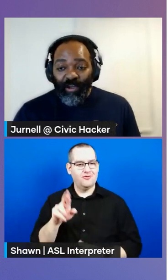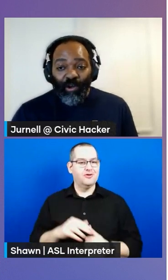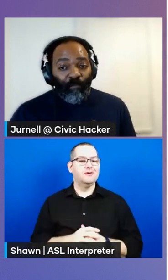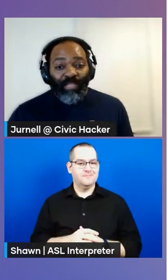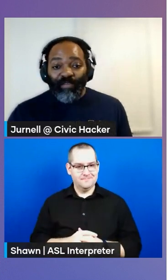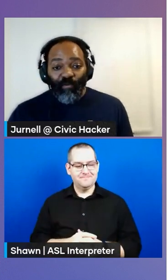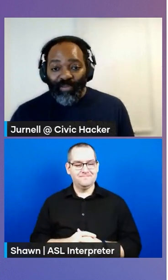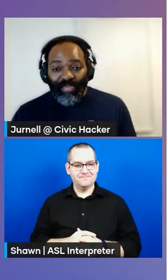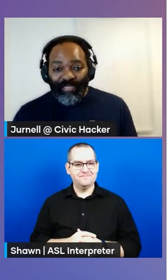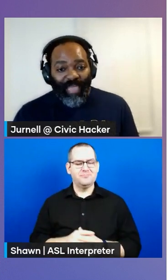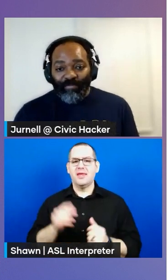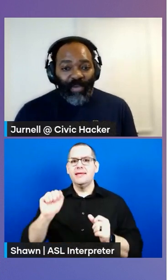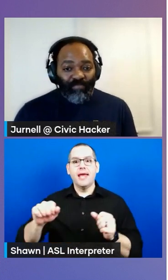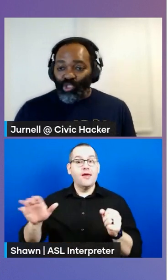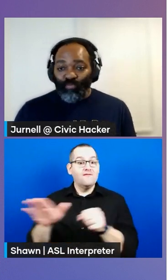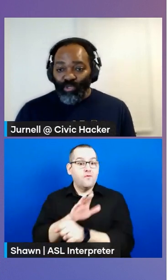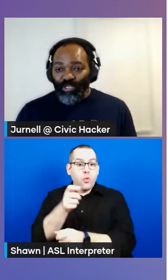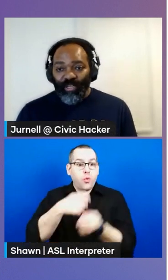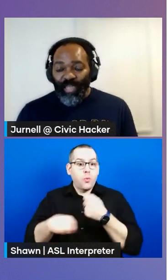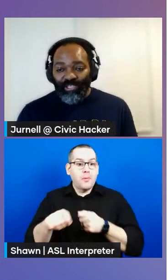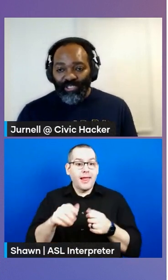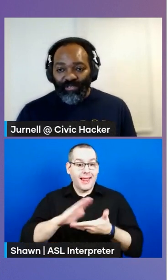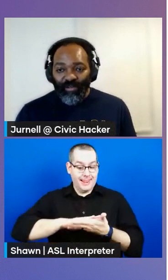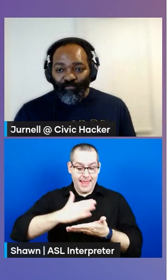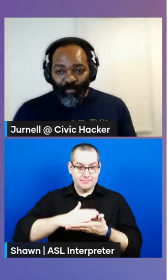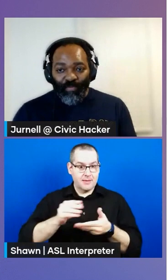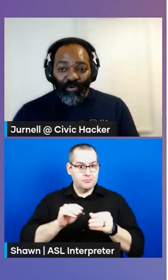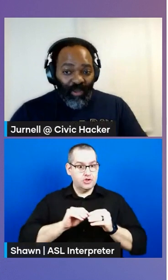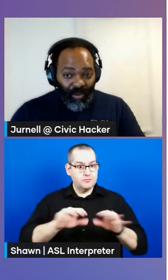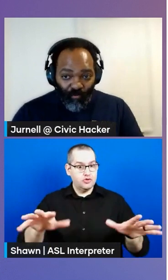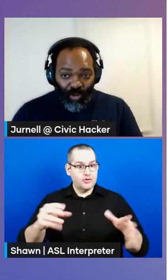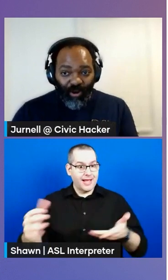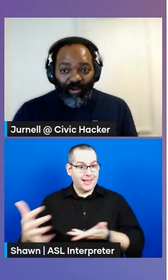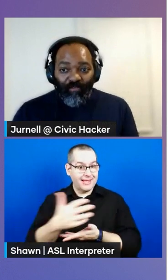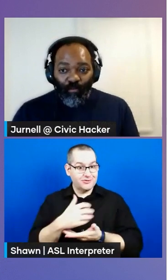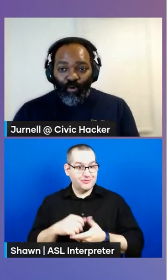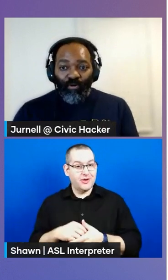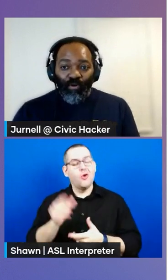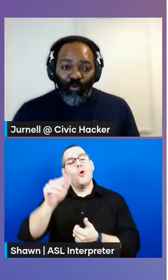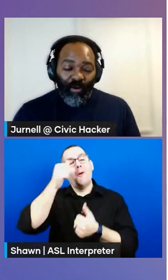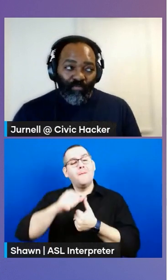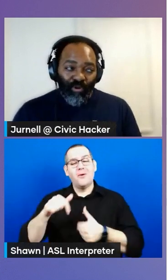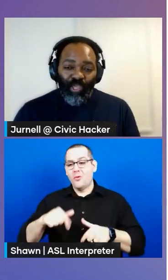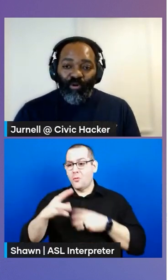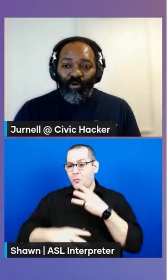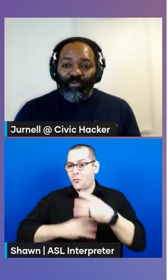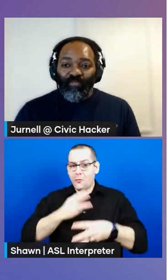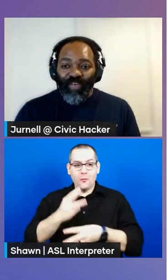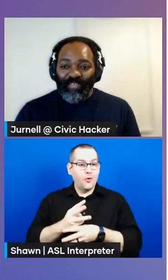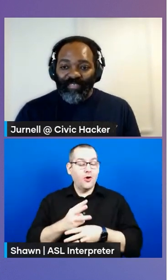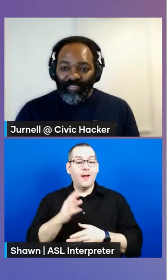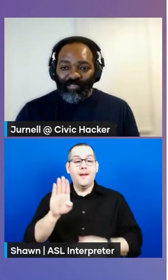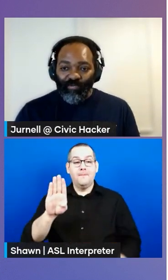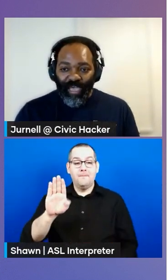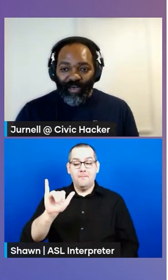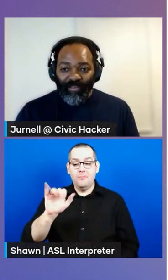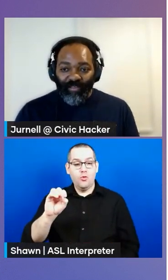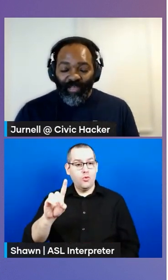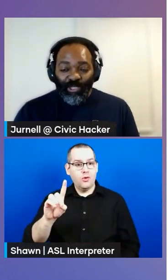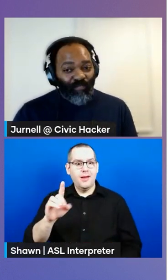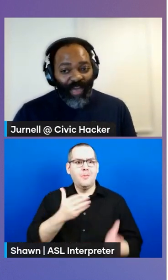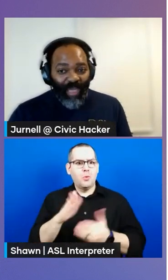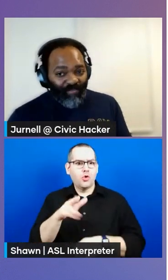could completely replace laptop distribution and collection. Remember, we are in a world where bring your own device is the